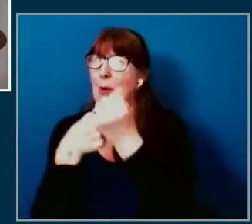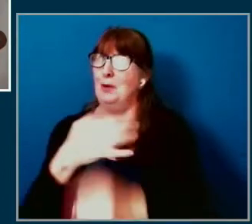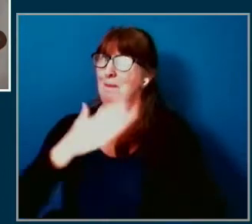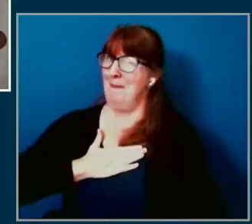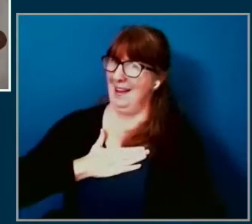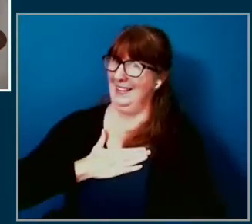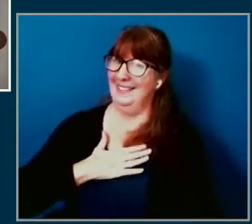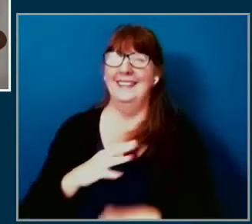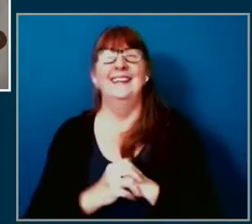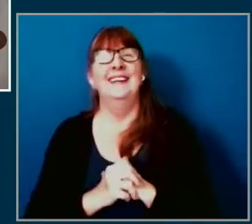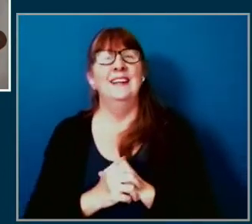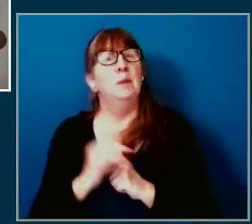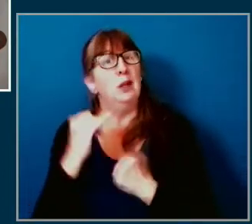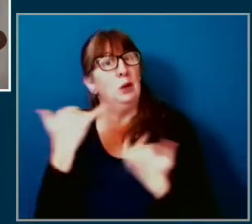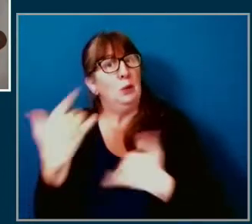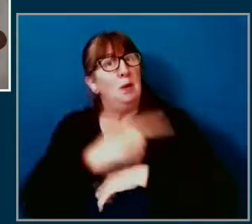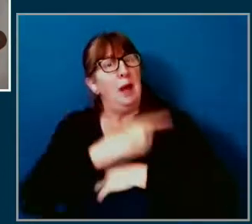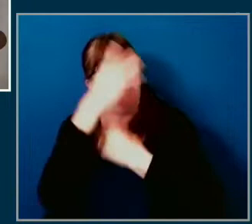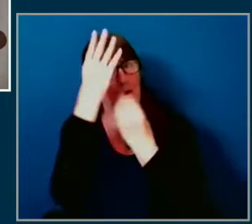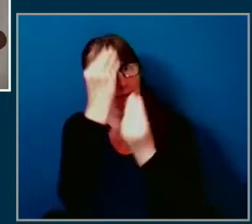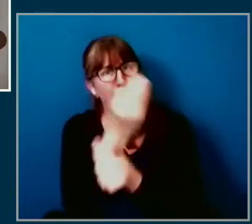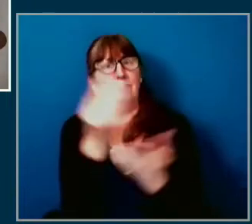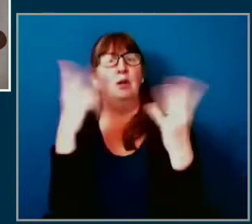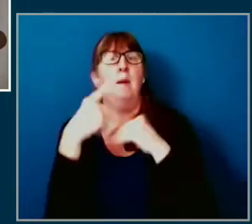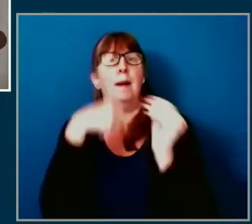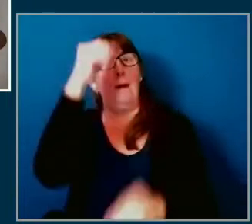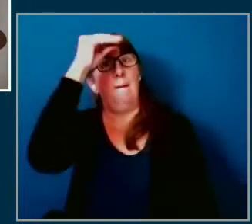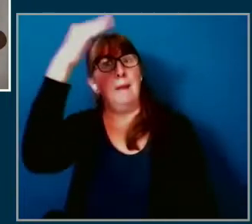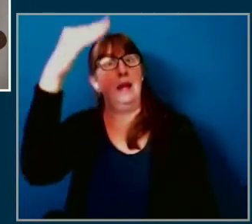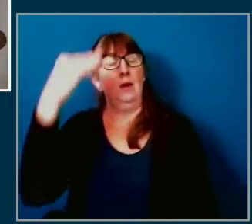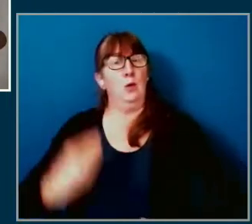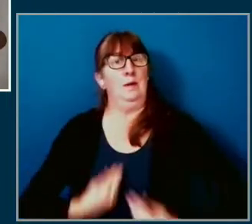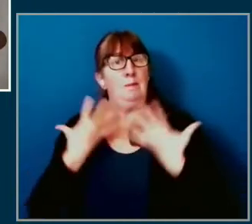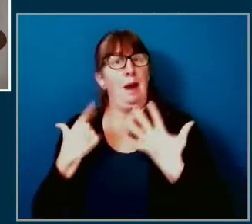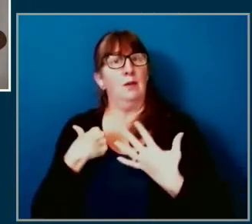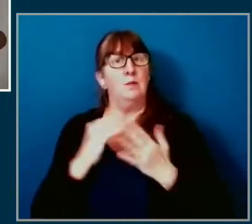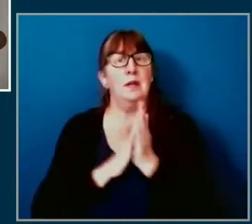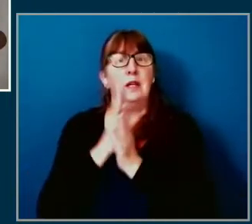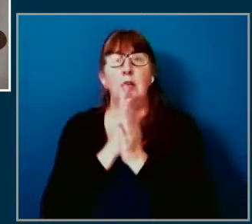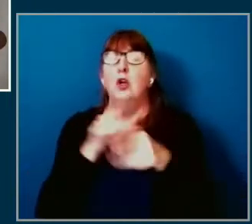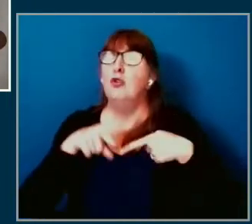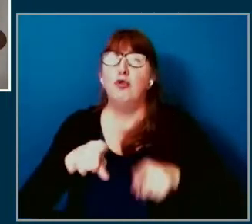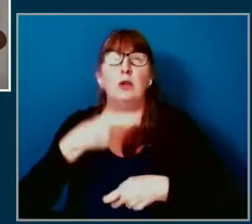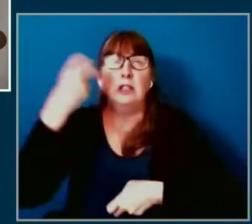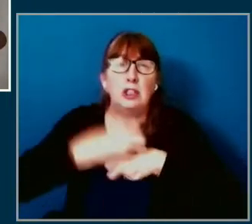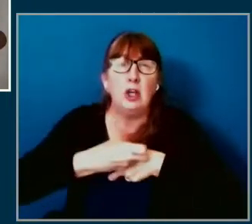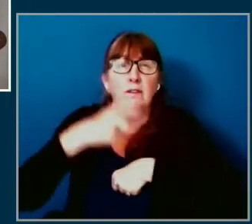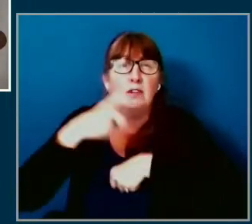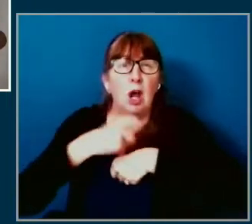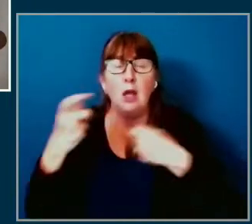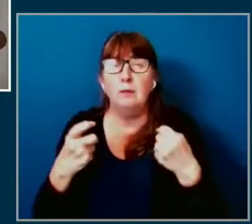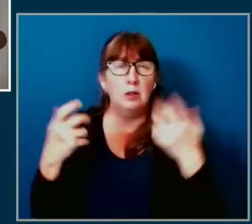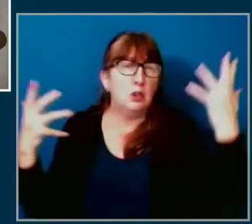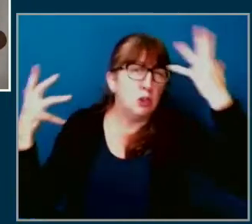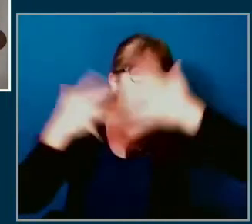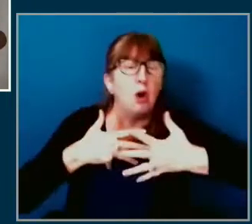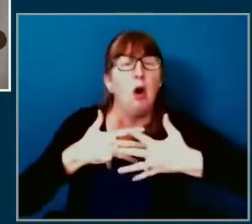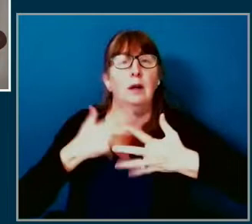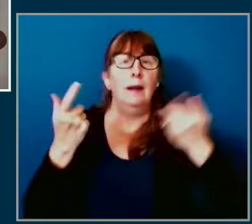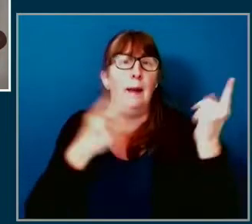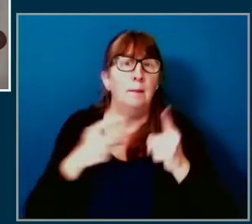want to tell you a little bit about a man who inspires me through the toughest of times and the darkest of hours. My